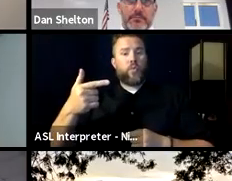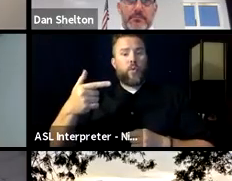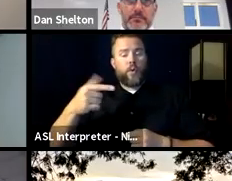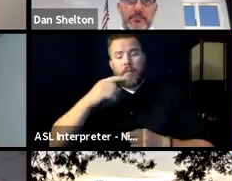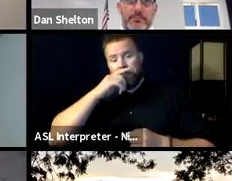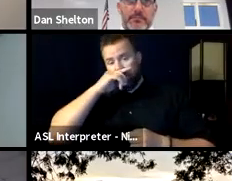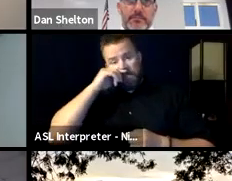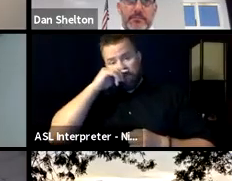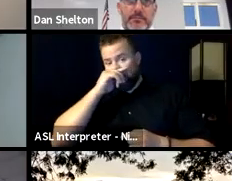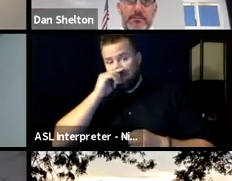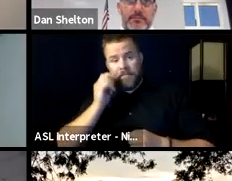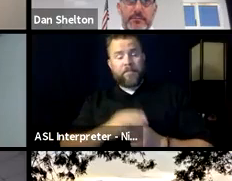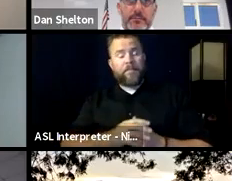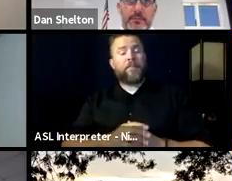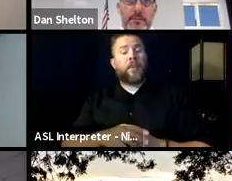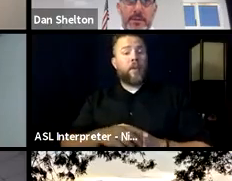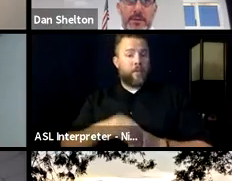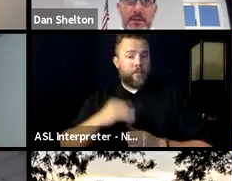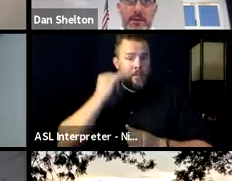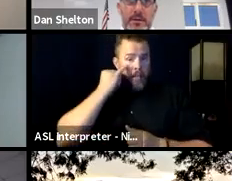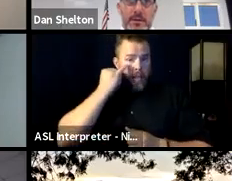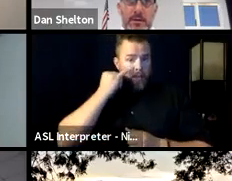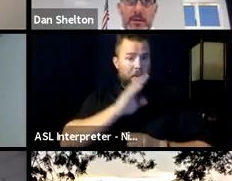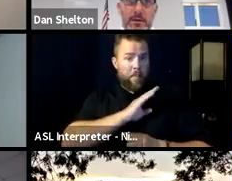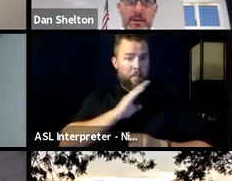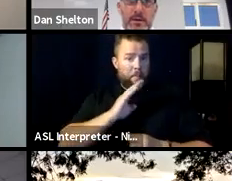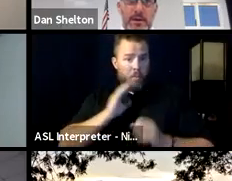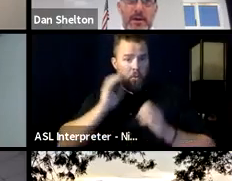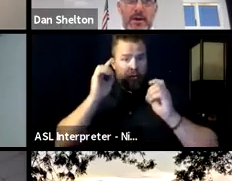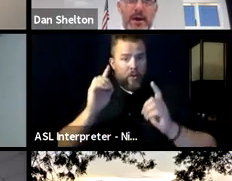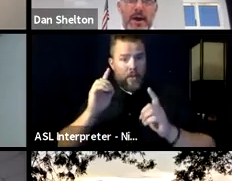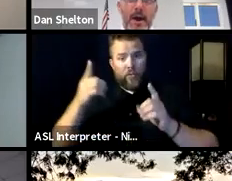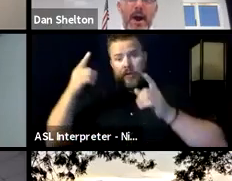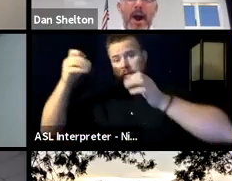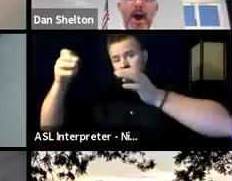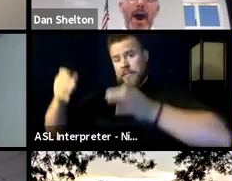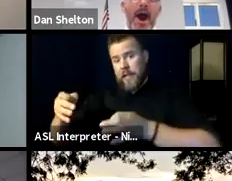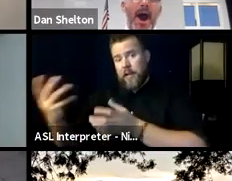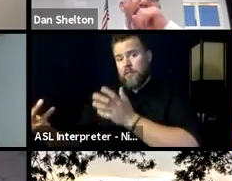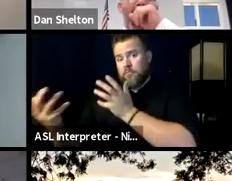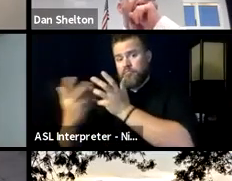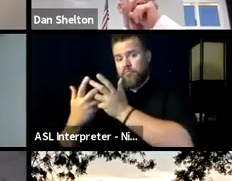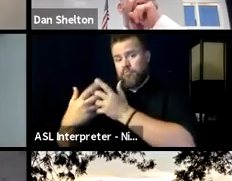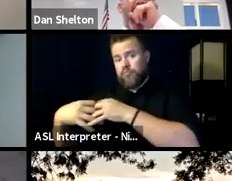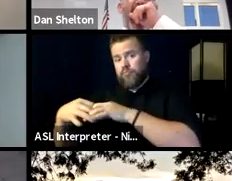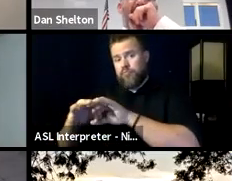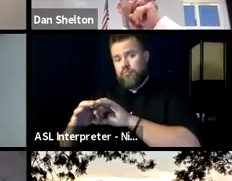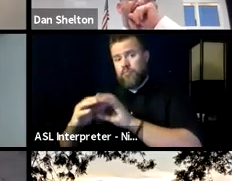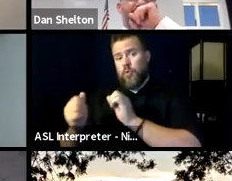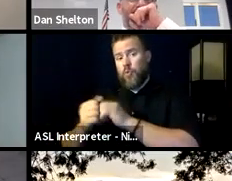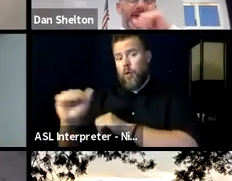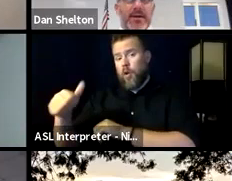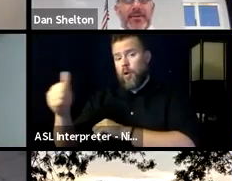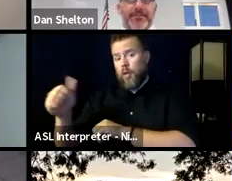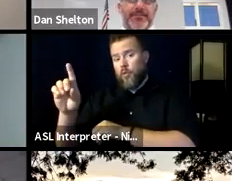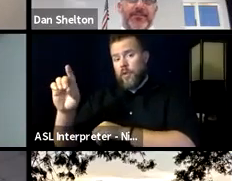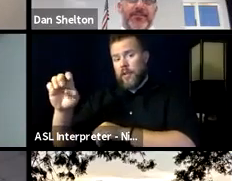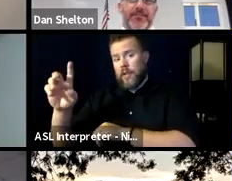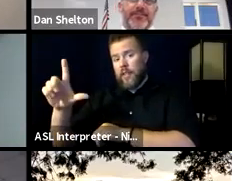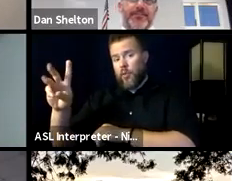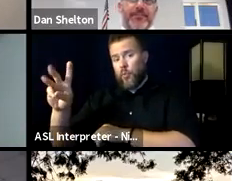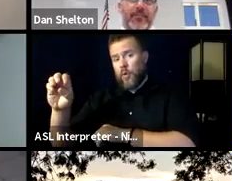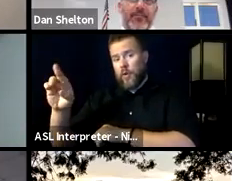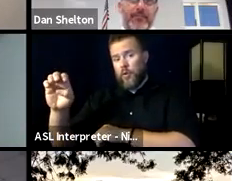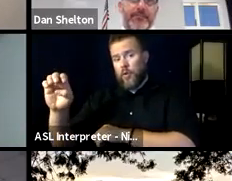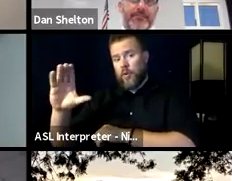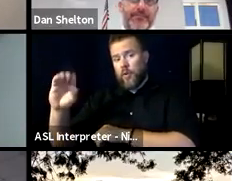Board of Education so decides, in accordance with all other applicable Delaware code. And a second resolution, therefore it is